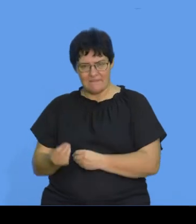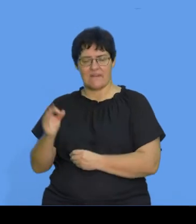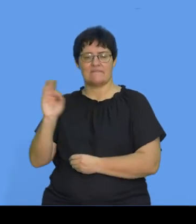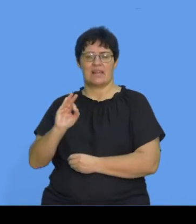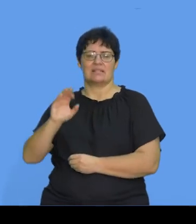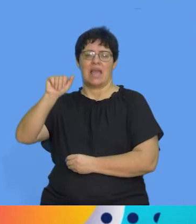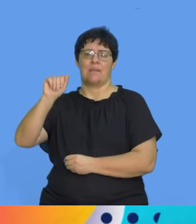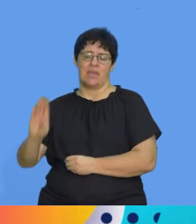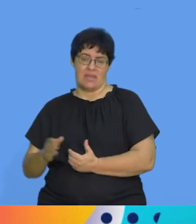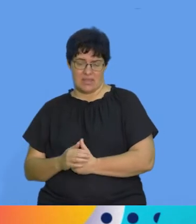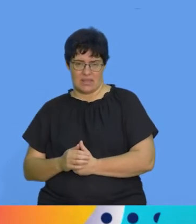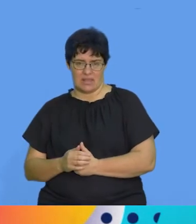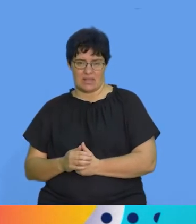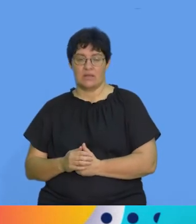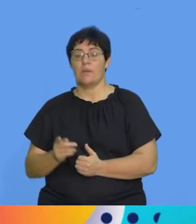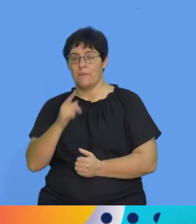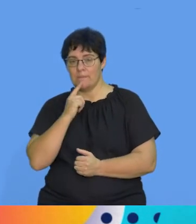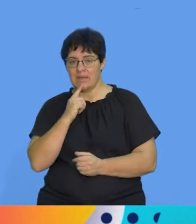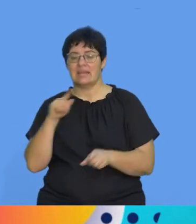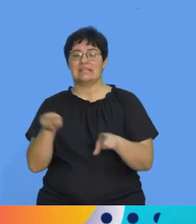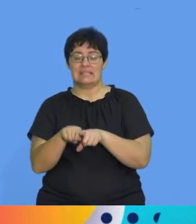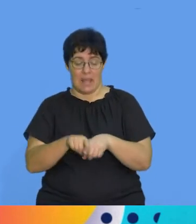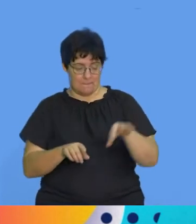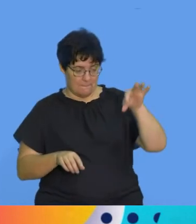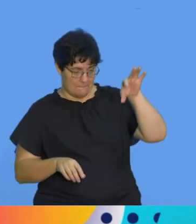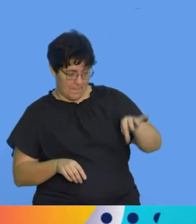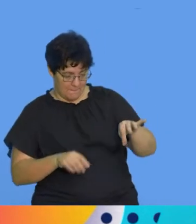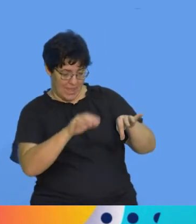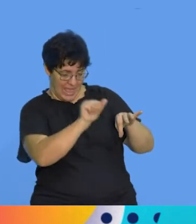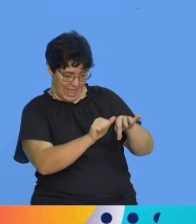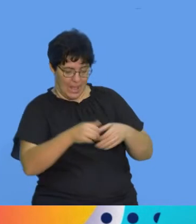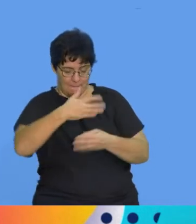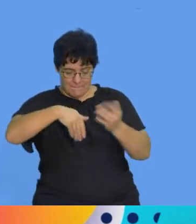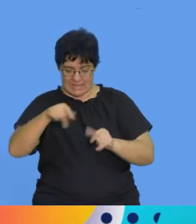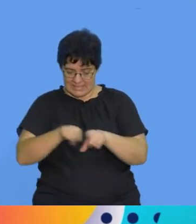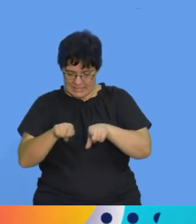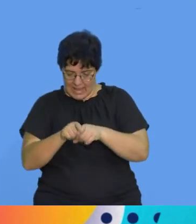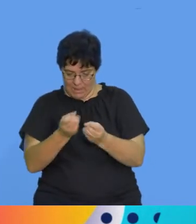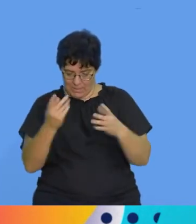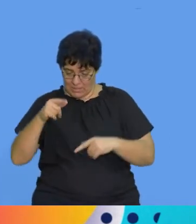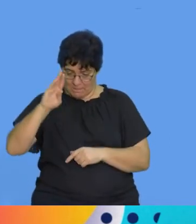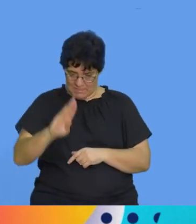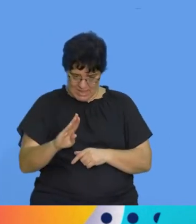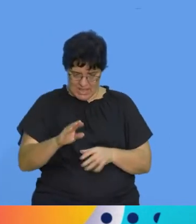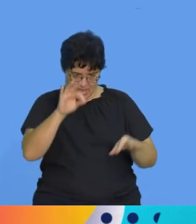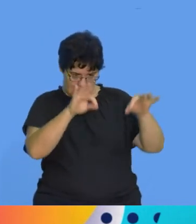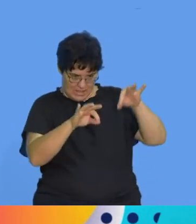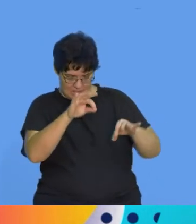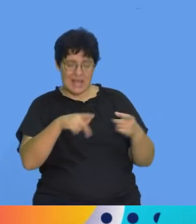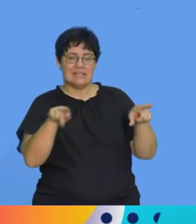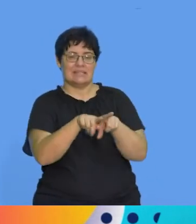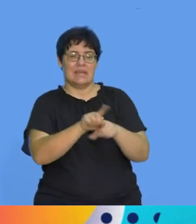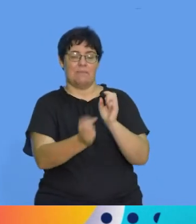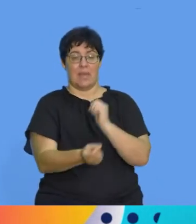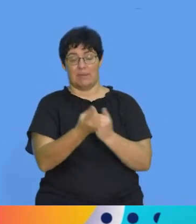Fellings A and B. And that just means you need to use the same amount of A mixed together with B, and exactly the